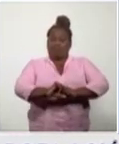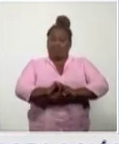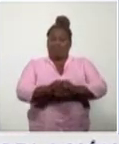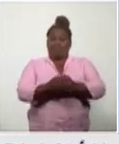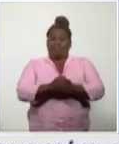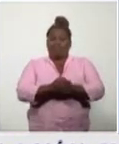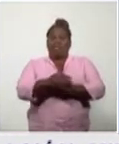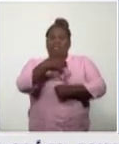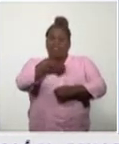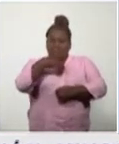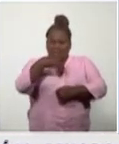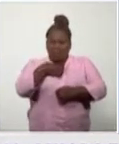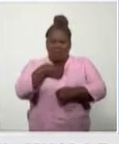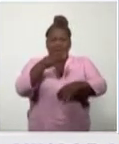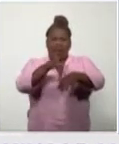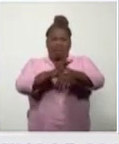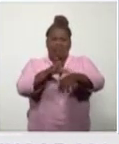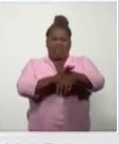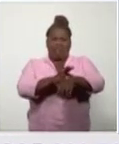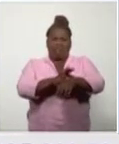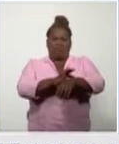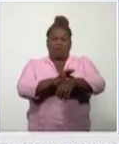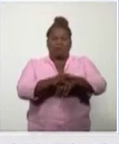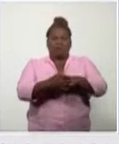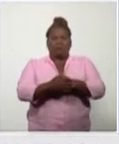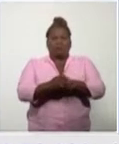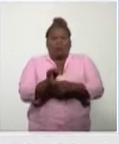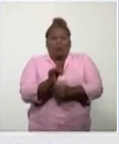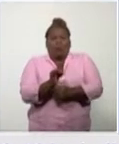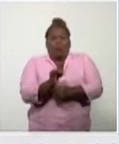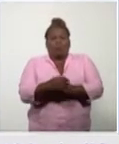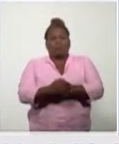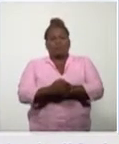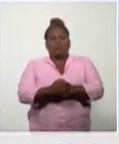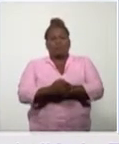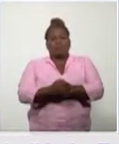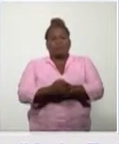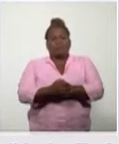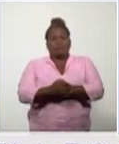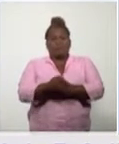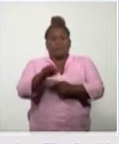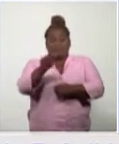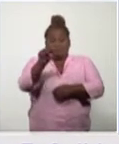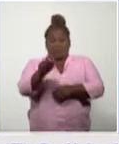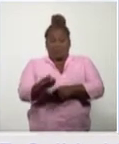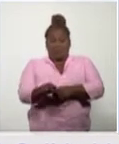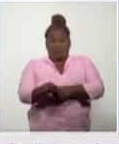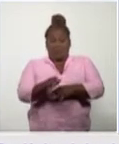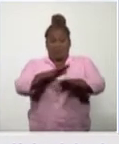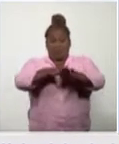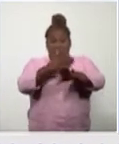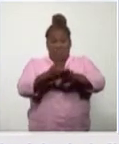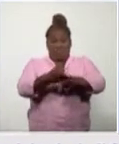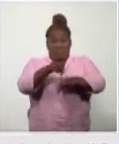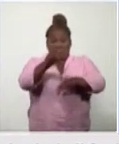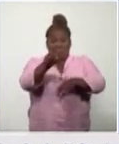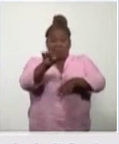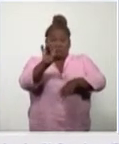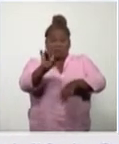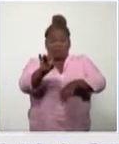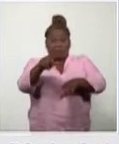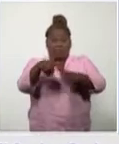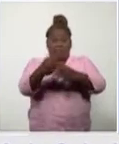All these pathologies, after 17 days in admission and